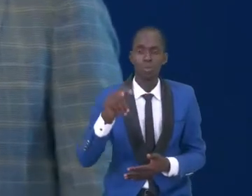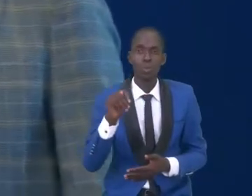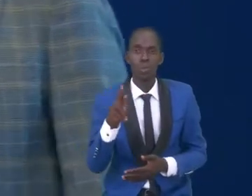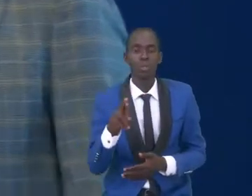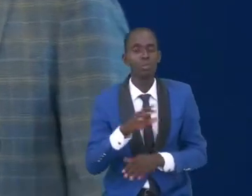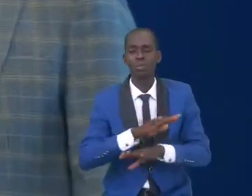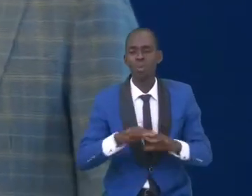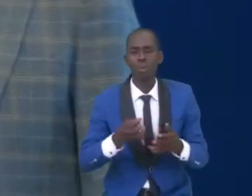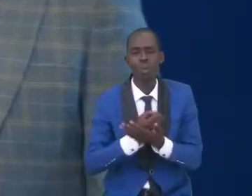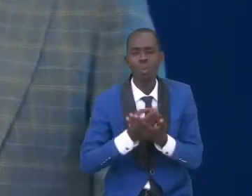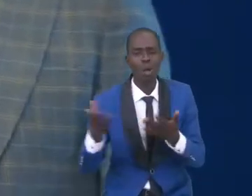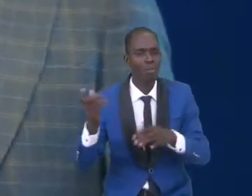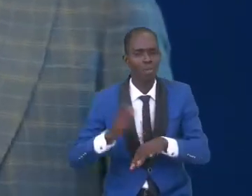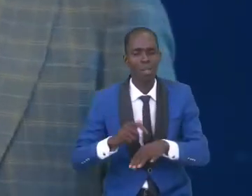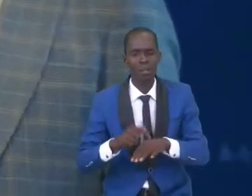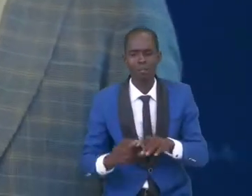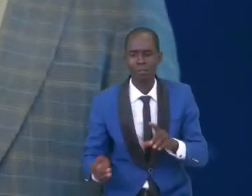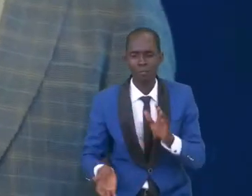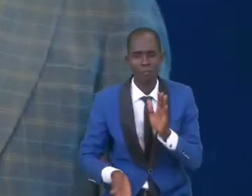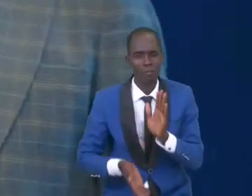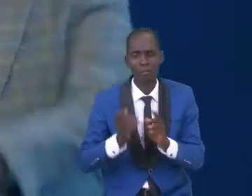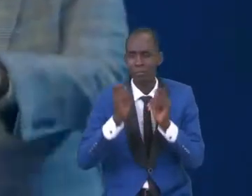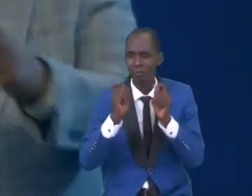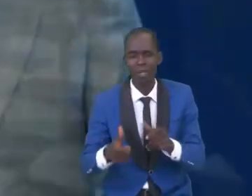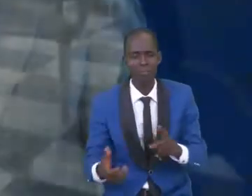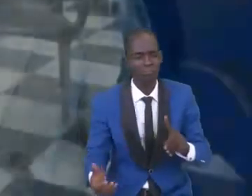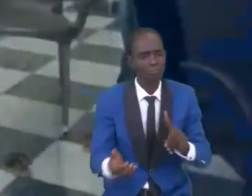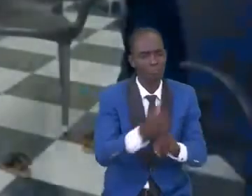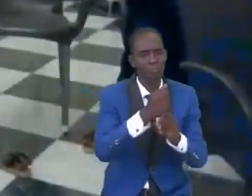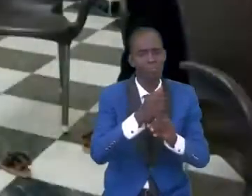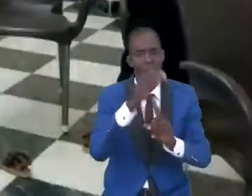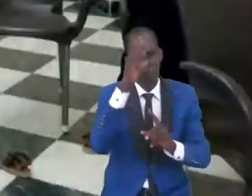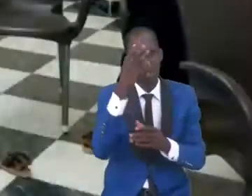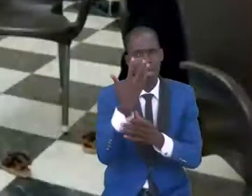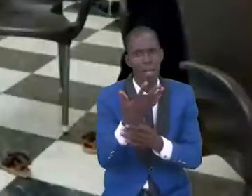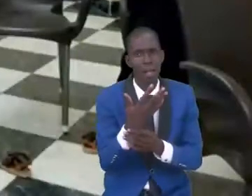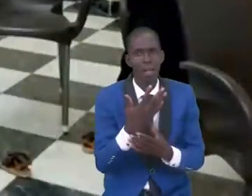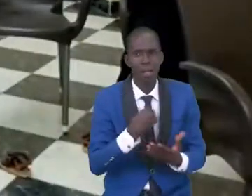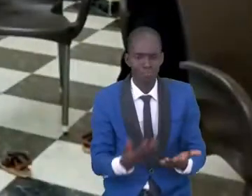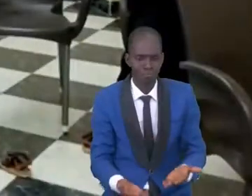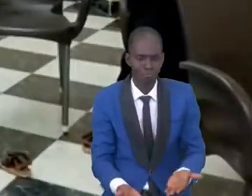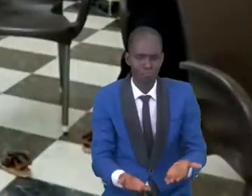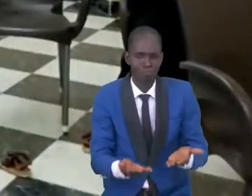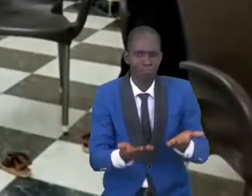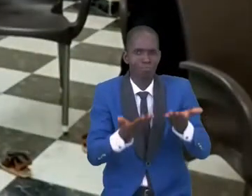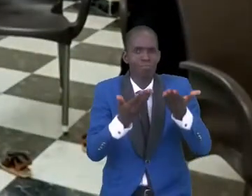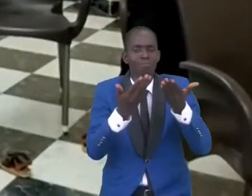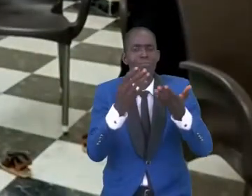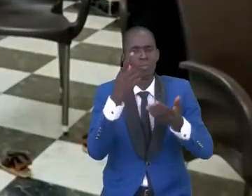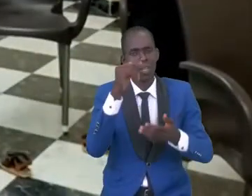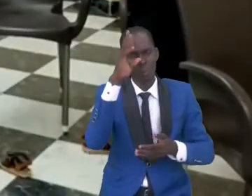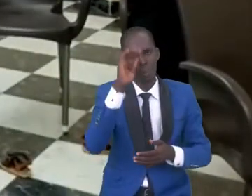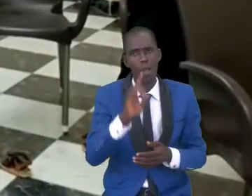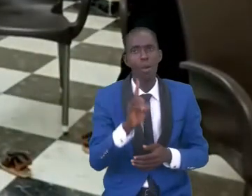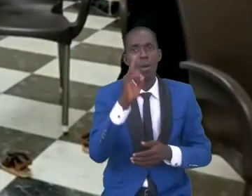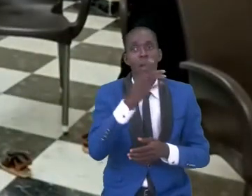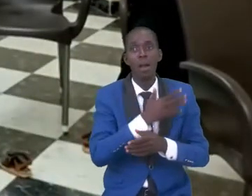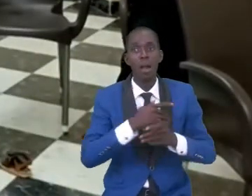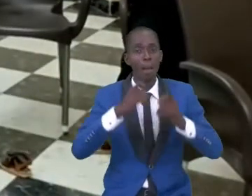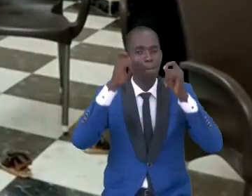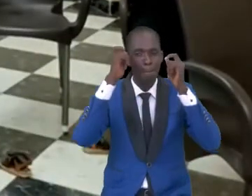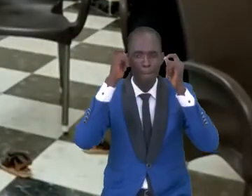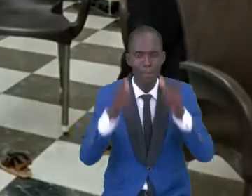waste time. He took him by the right hand and he lifted him up. And immediately, somebody